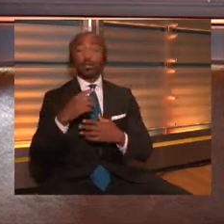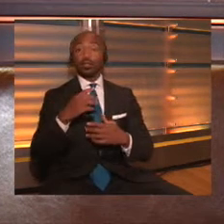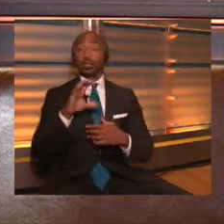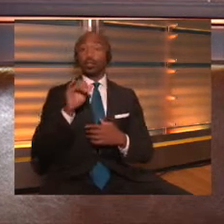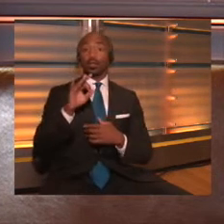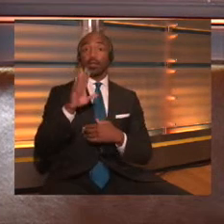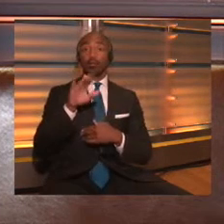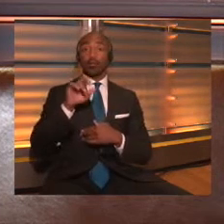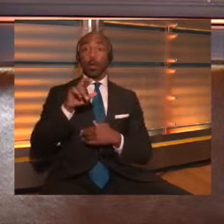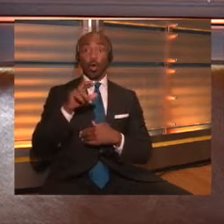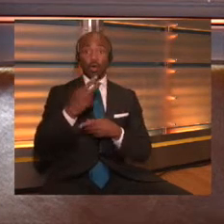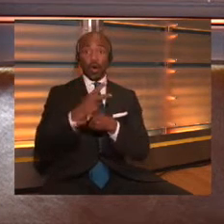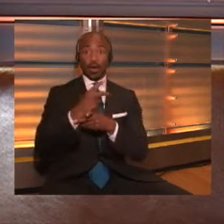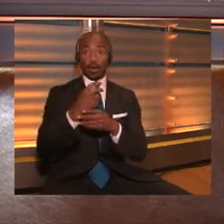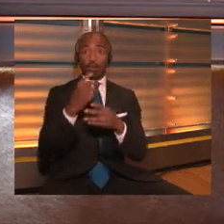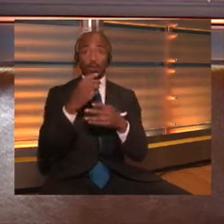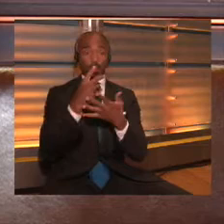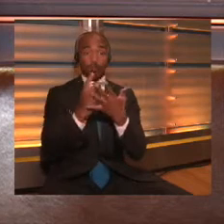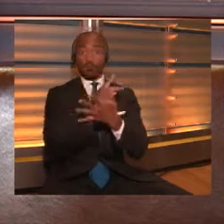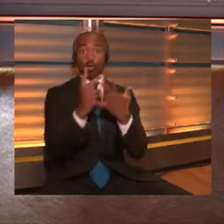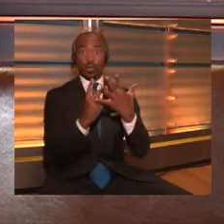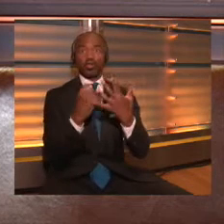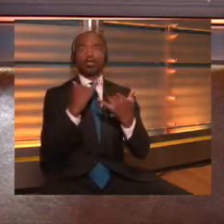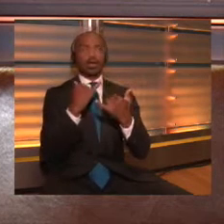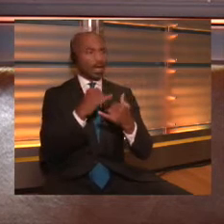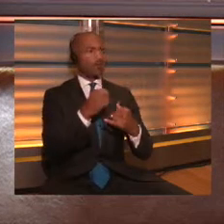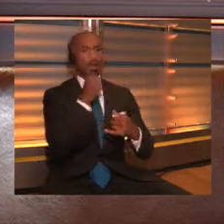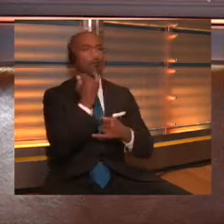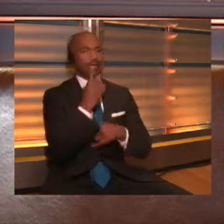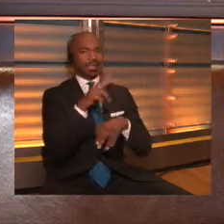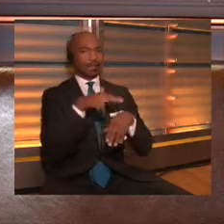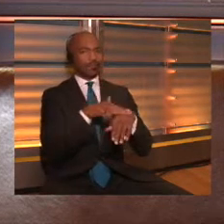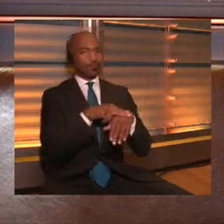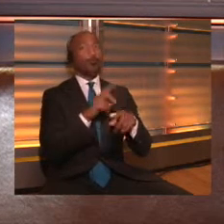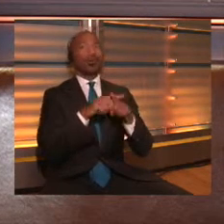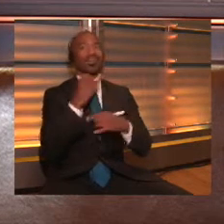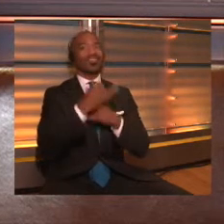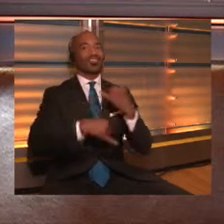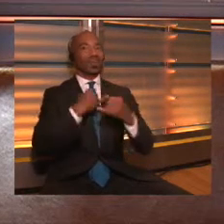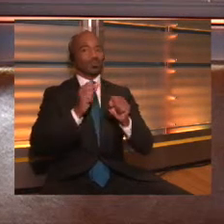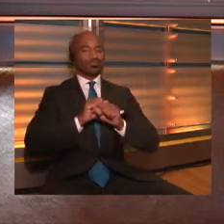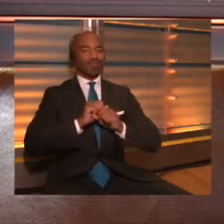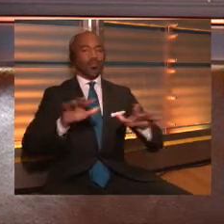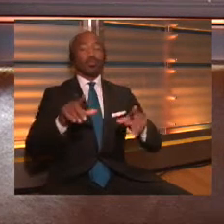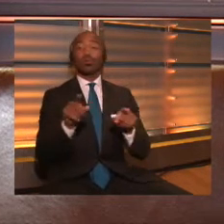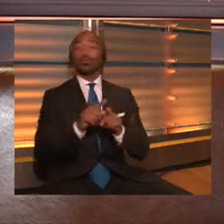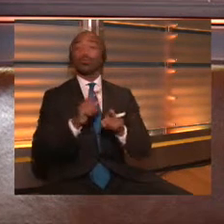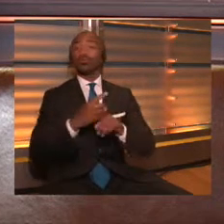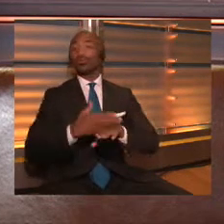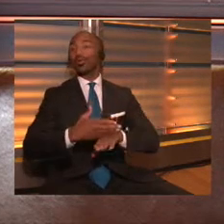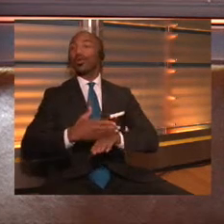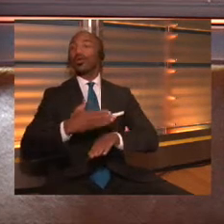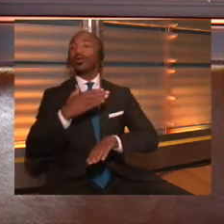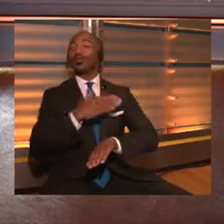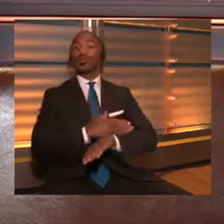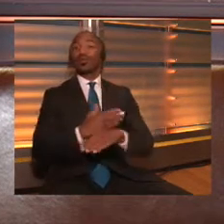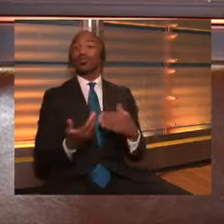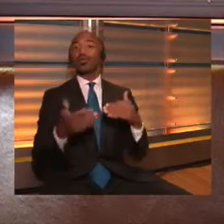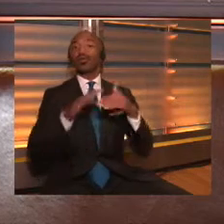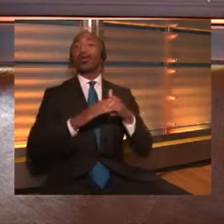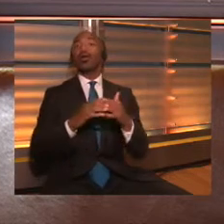Bar's product portfolio, expanding nationally and international distribution, and increased the company's use of organic